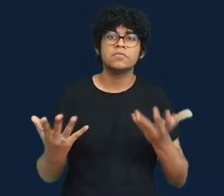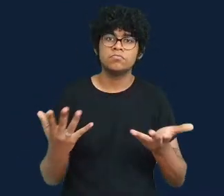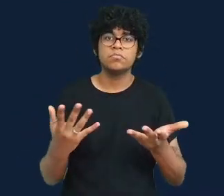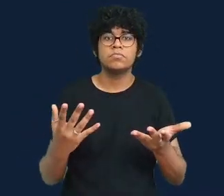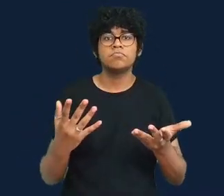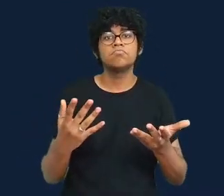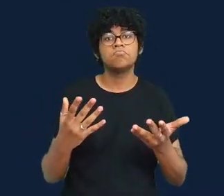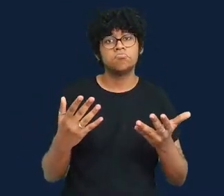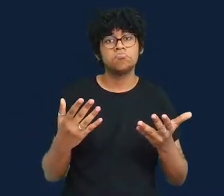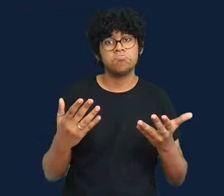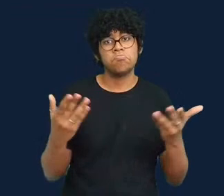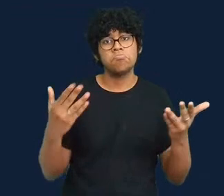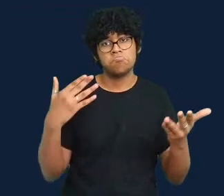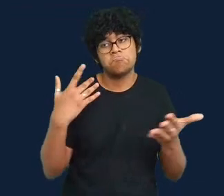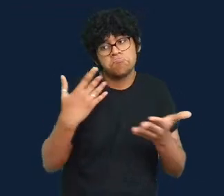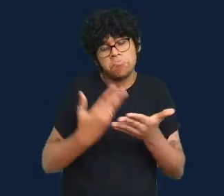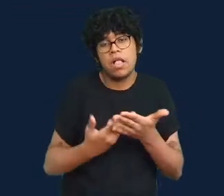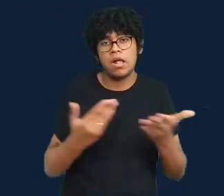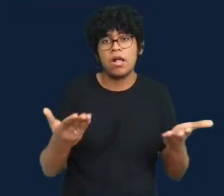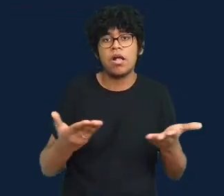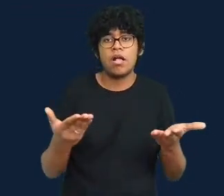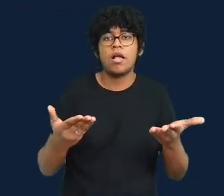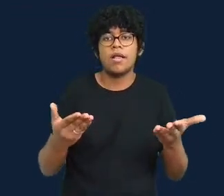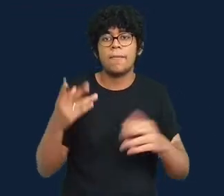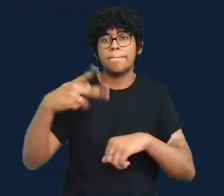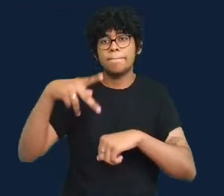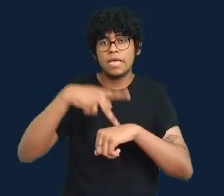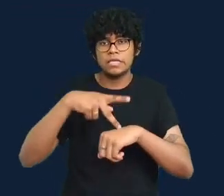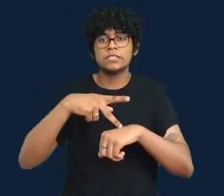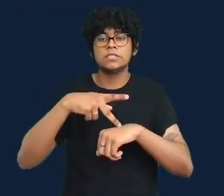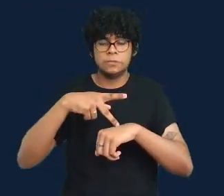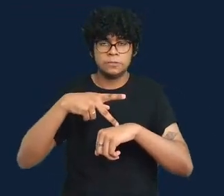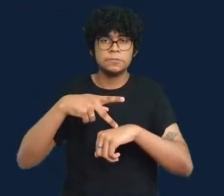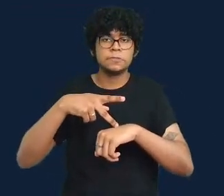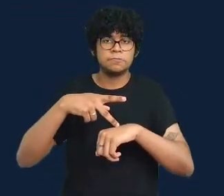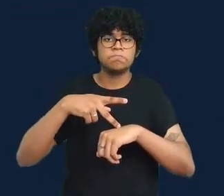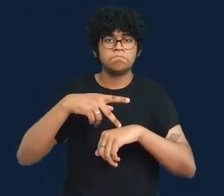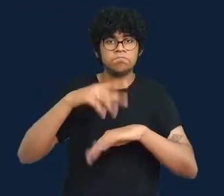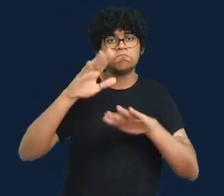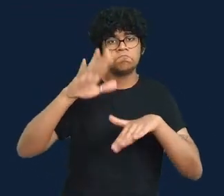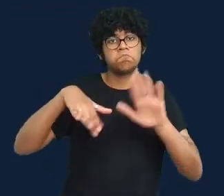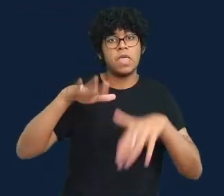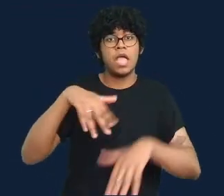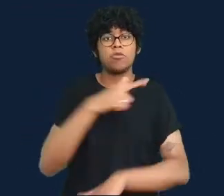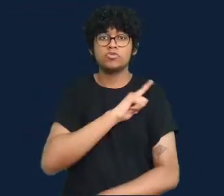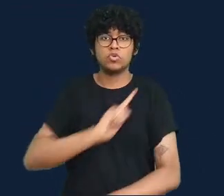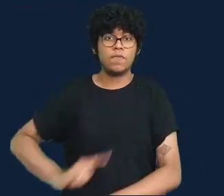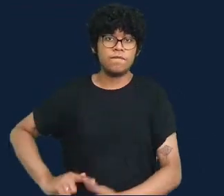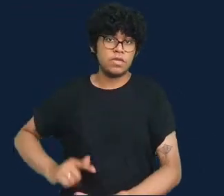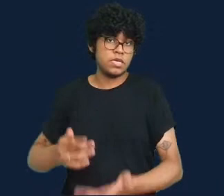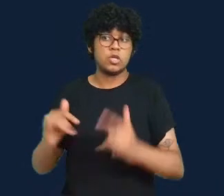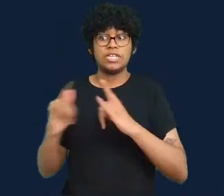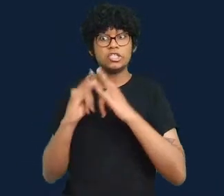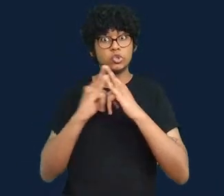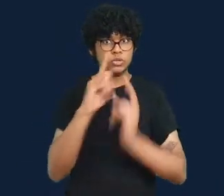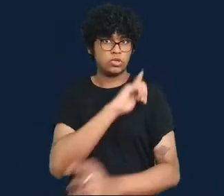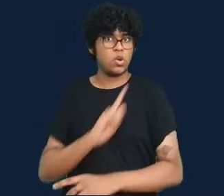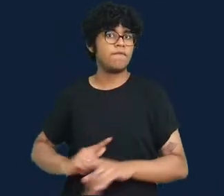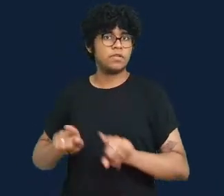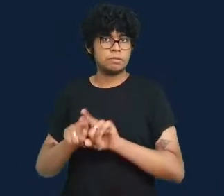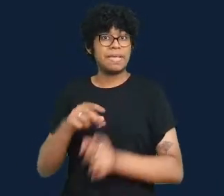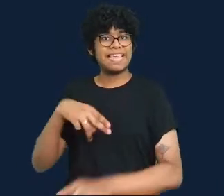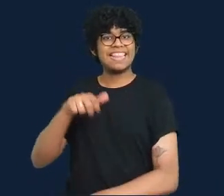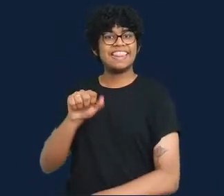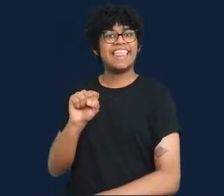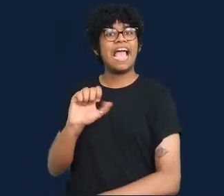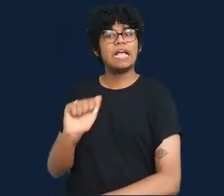Government institutions, some institutions such as NASA, I think, do a great job on making a lot of